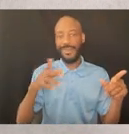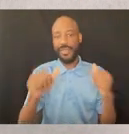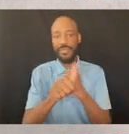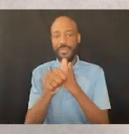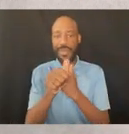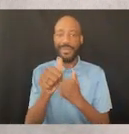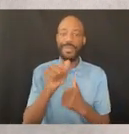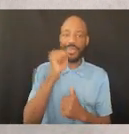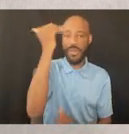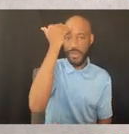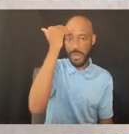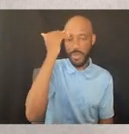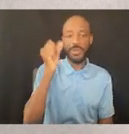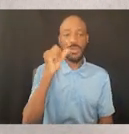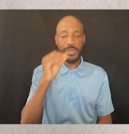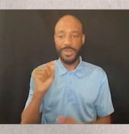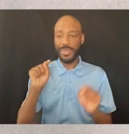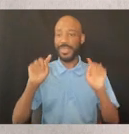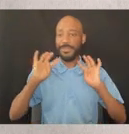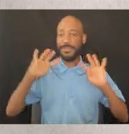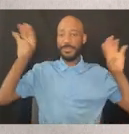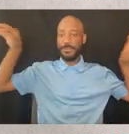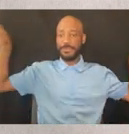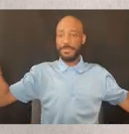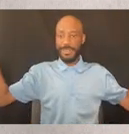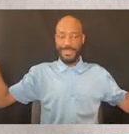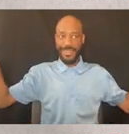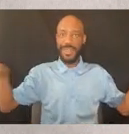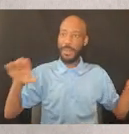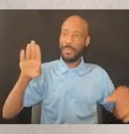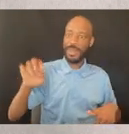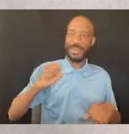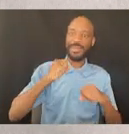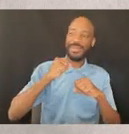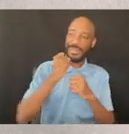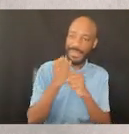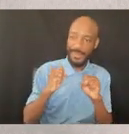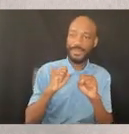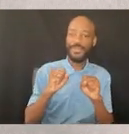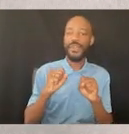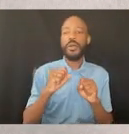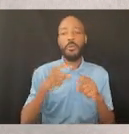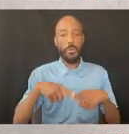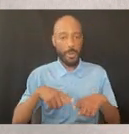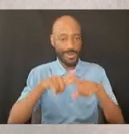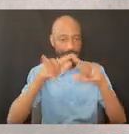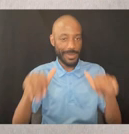stay safe as they social distance in style, while simultaneously warding off evil spirits.